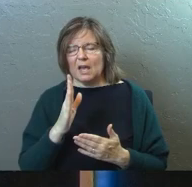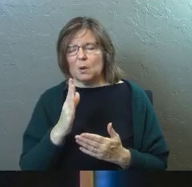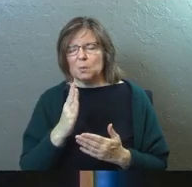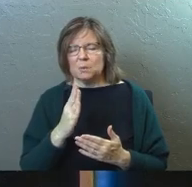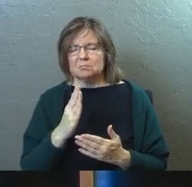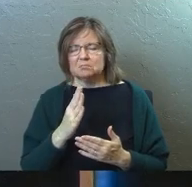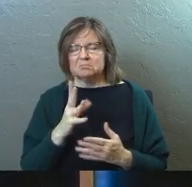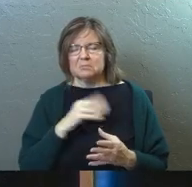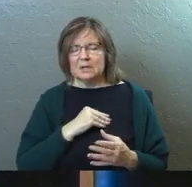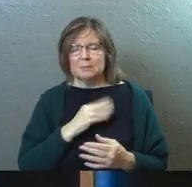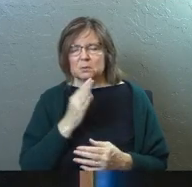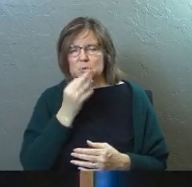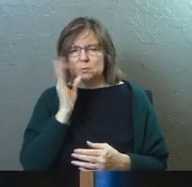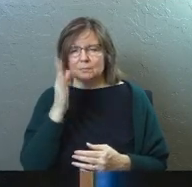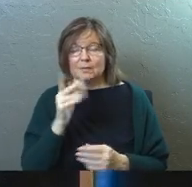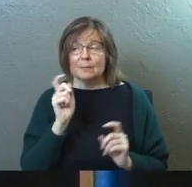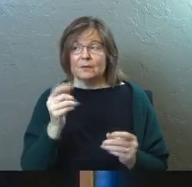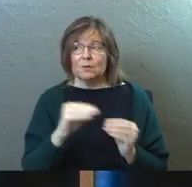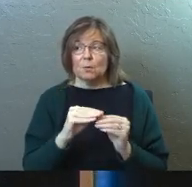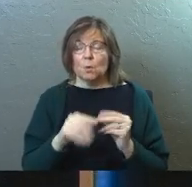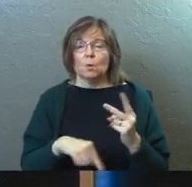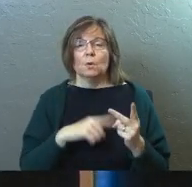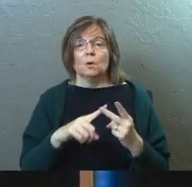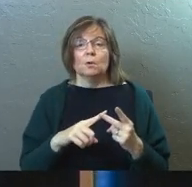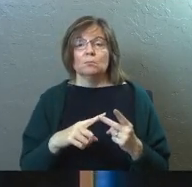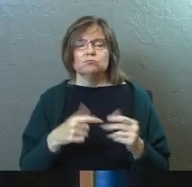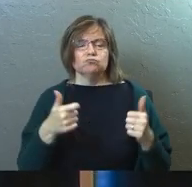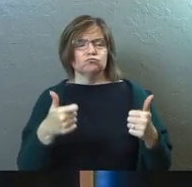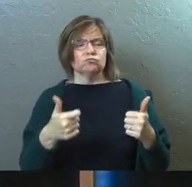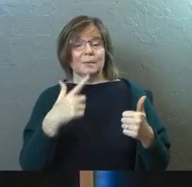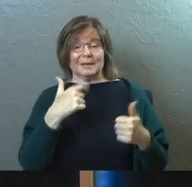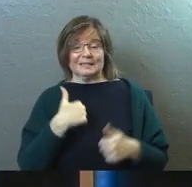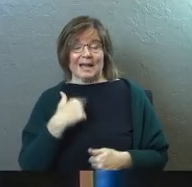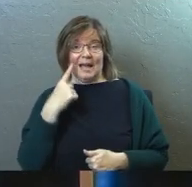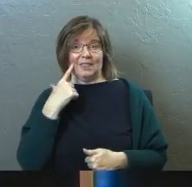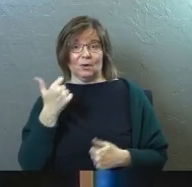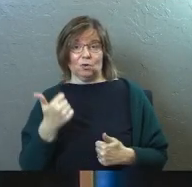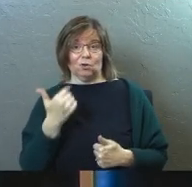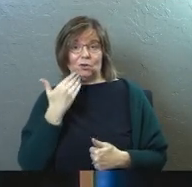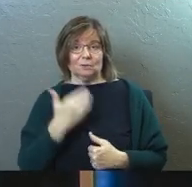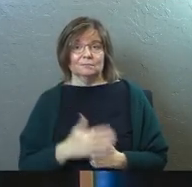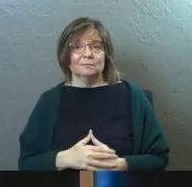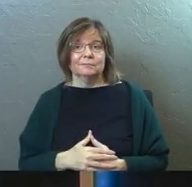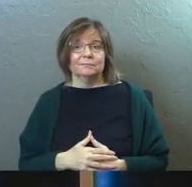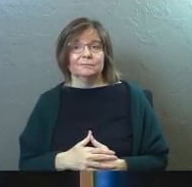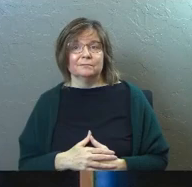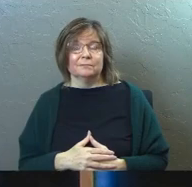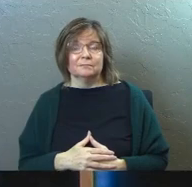it. I'm gonna give you some more. We're good because I think we're good.